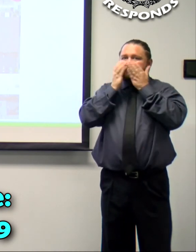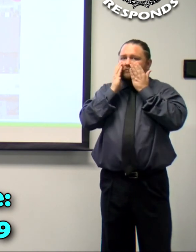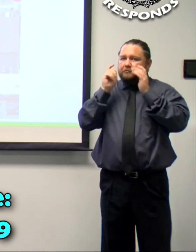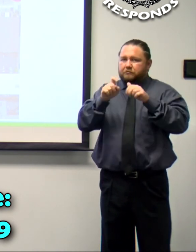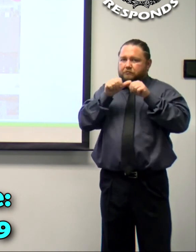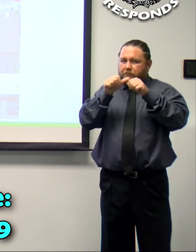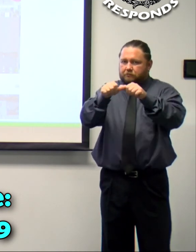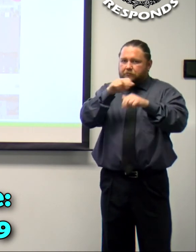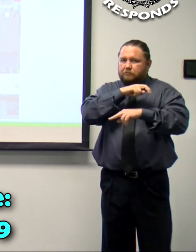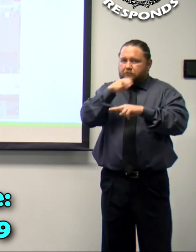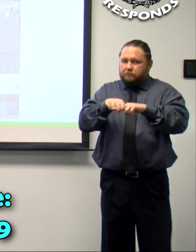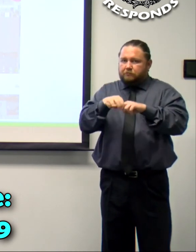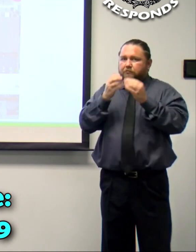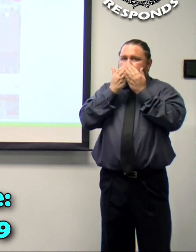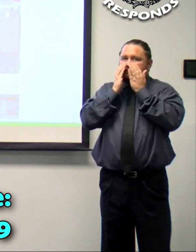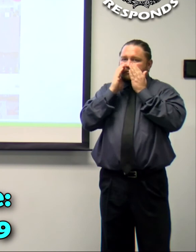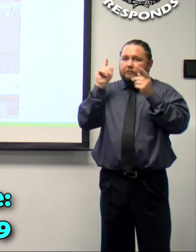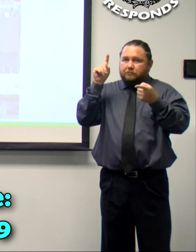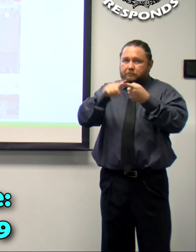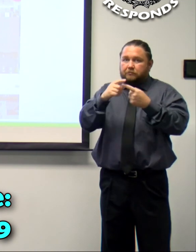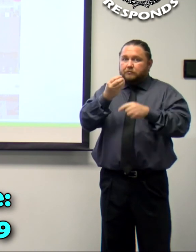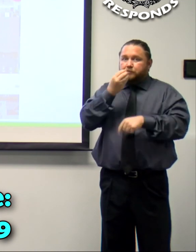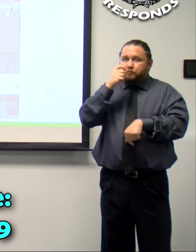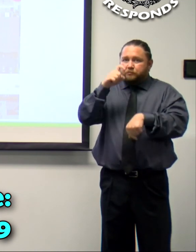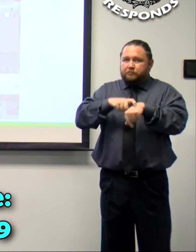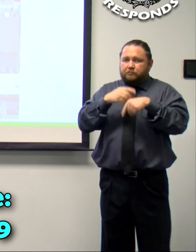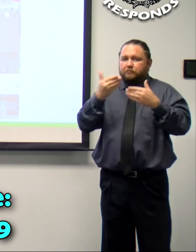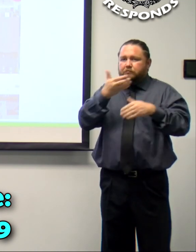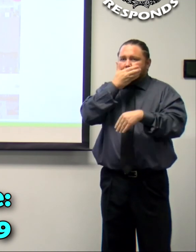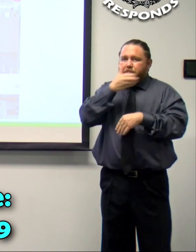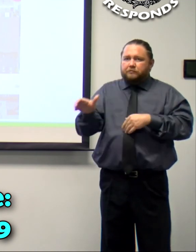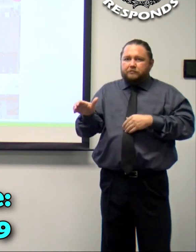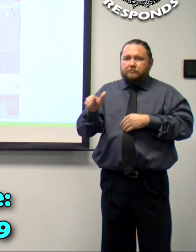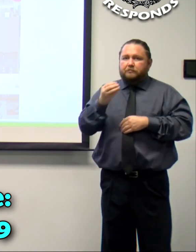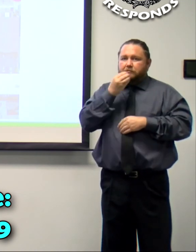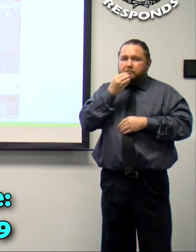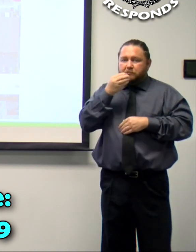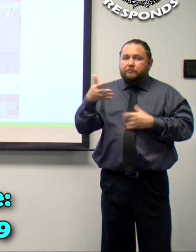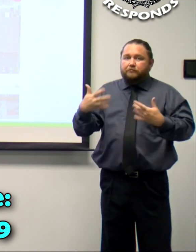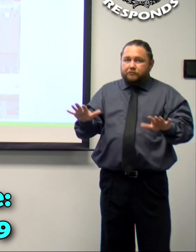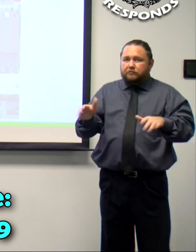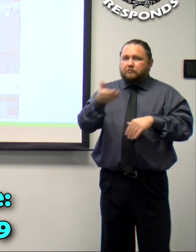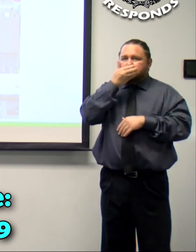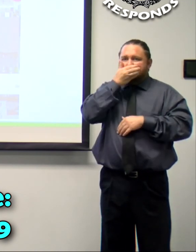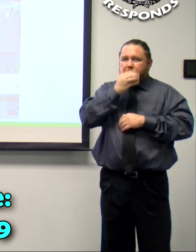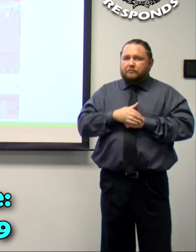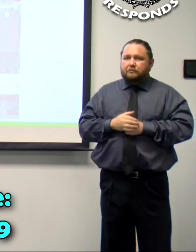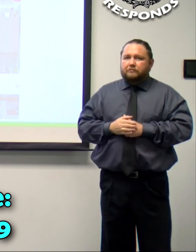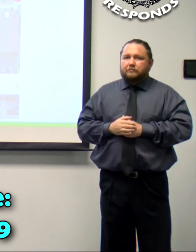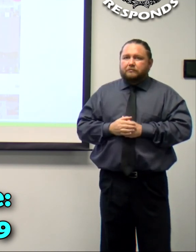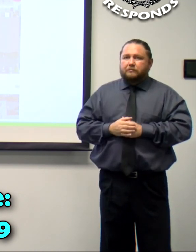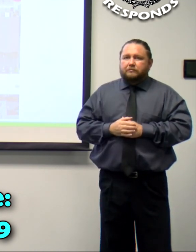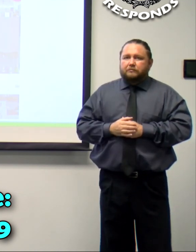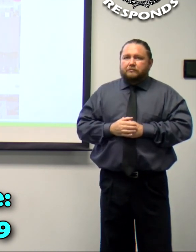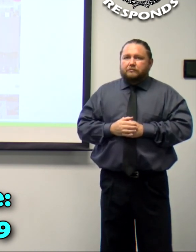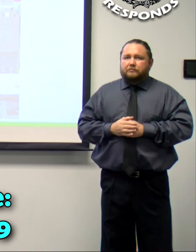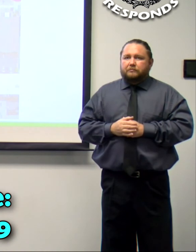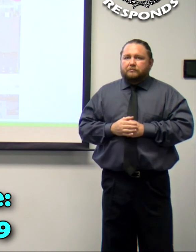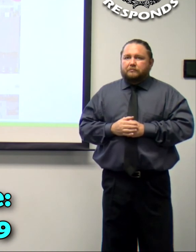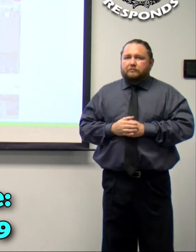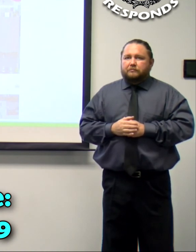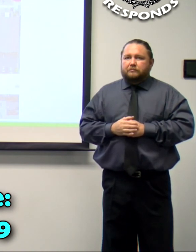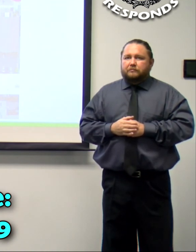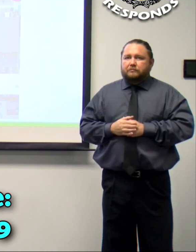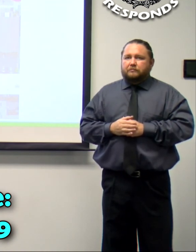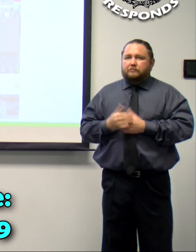Also, before we conclude, I wanted to talk to you about the business at City Hall. Now, we have closed City Hall